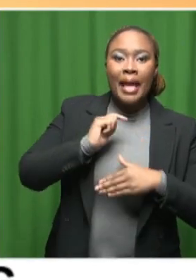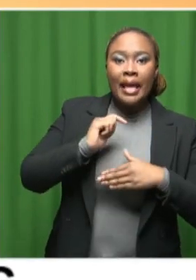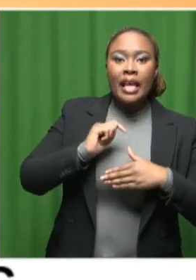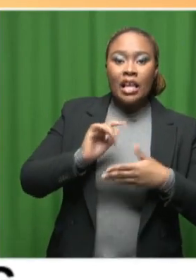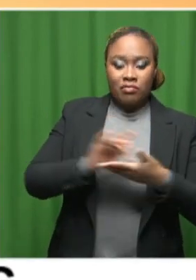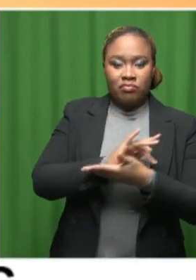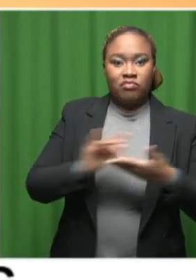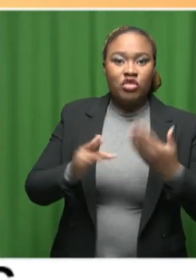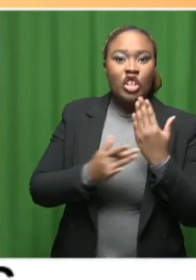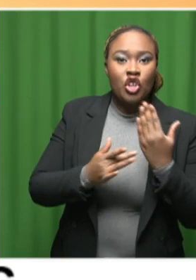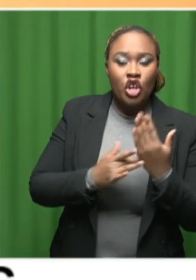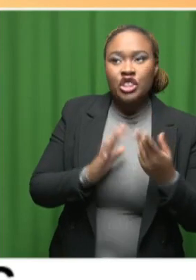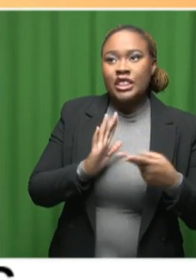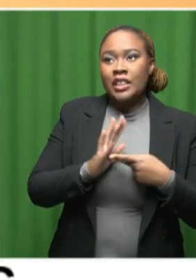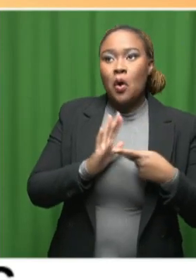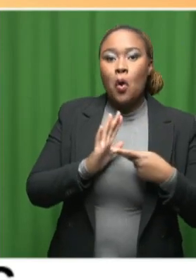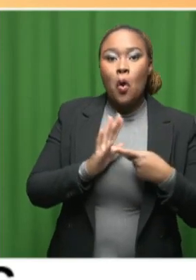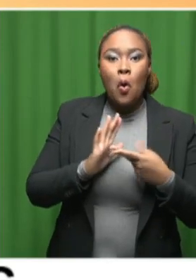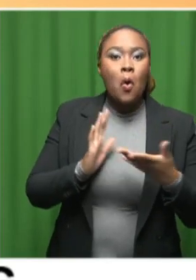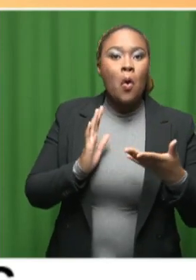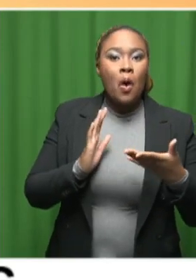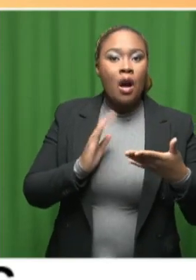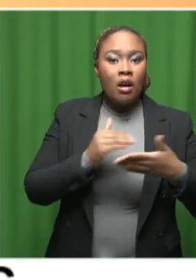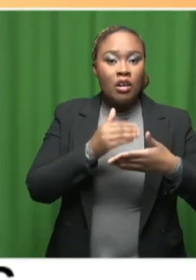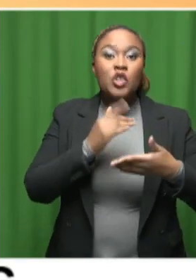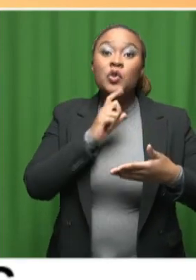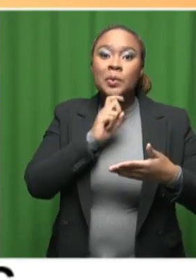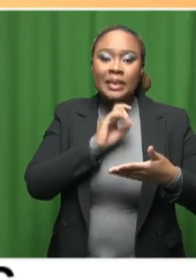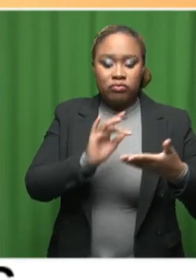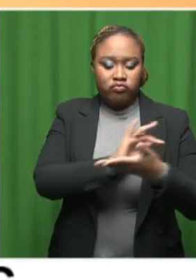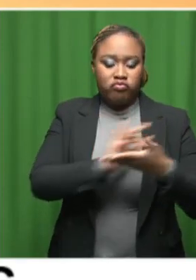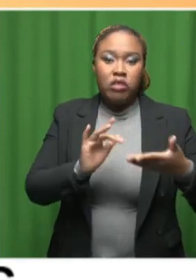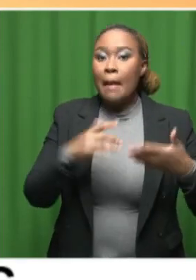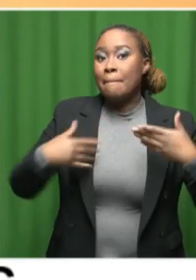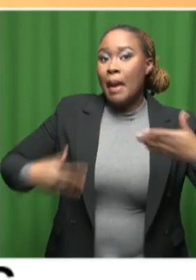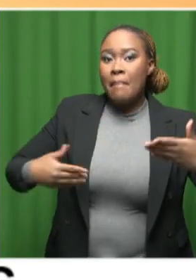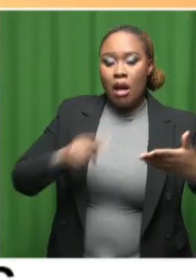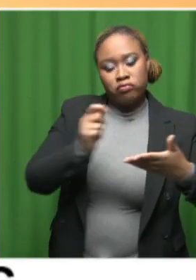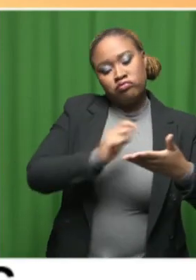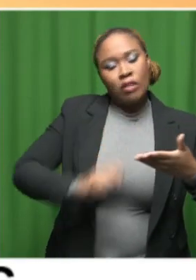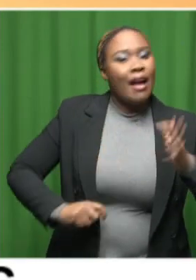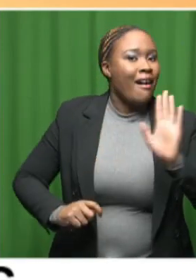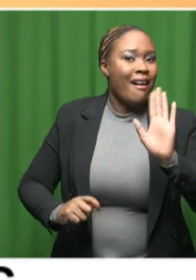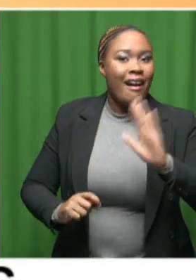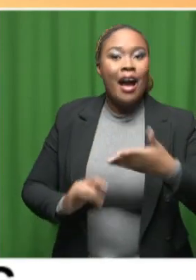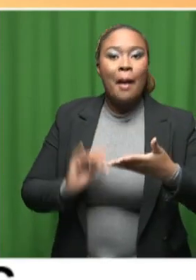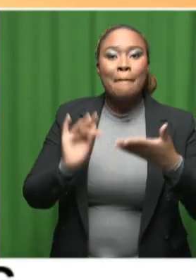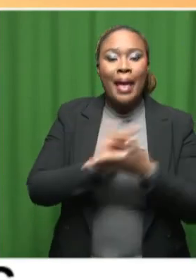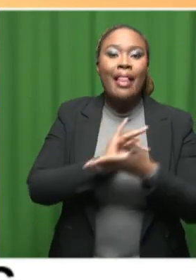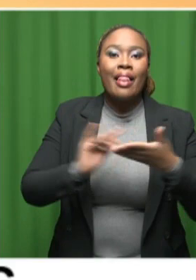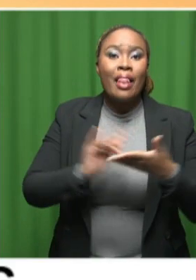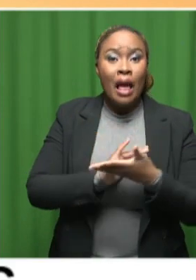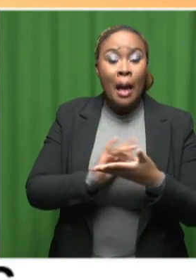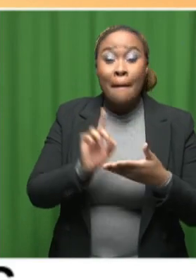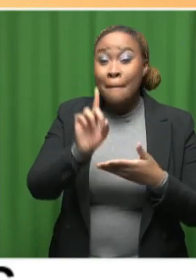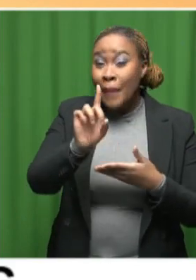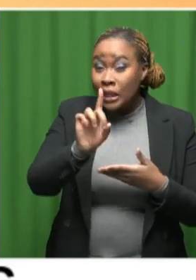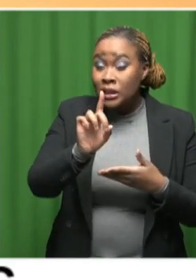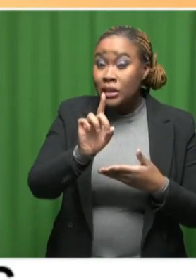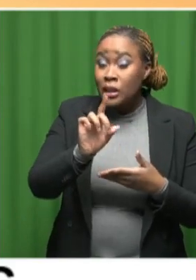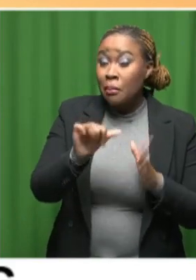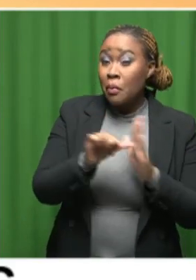are replicating sort of the existing processes. Are we digitizing in such a way that we can make the system